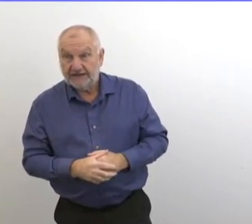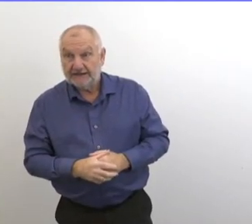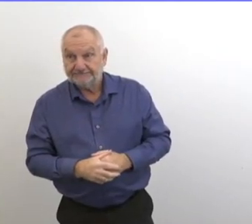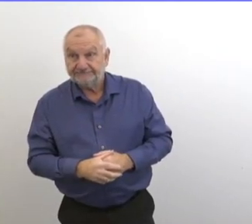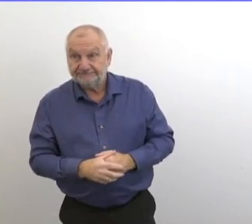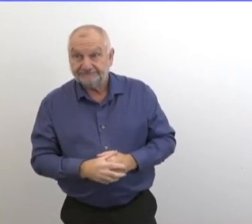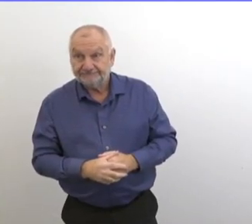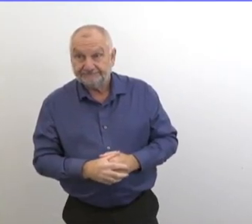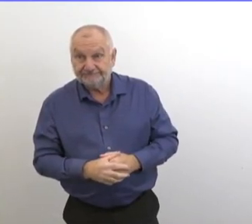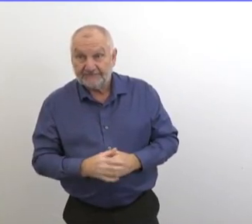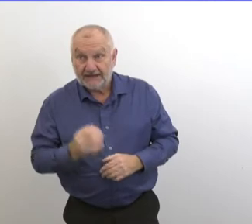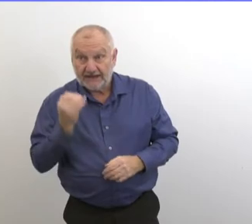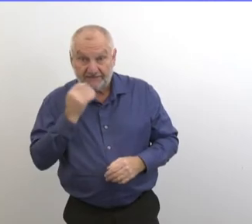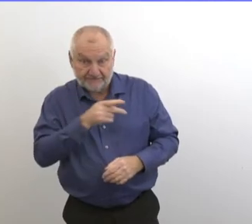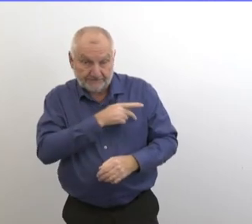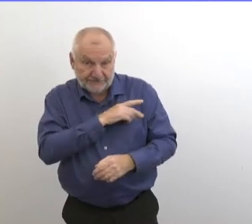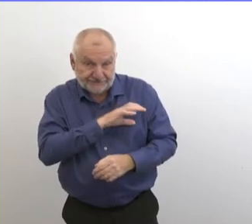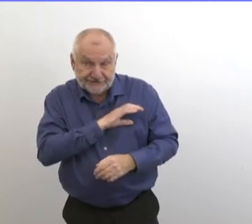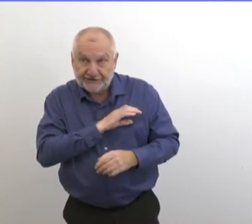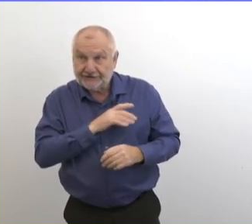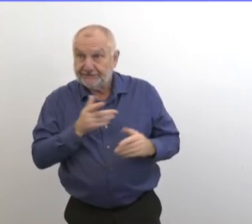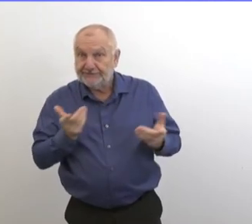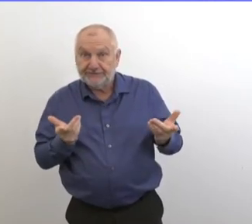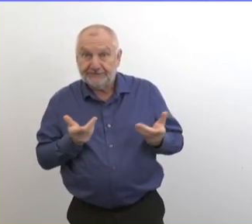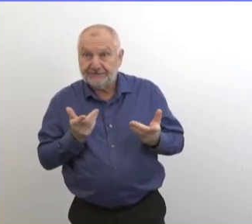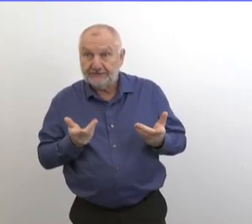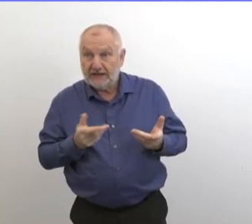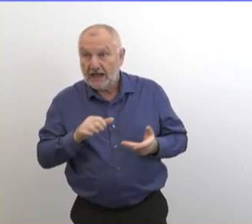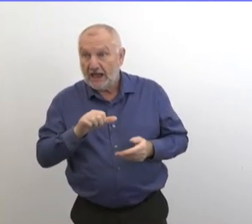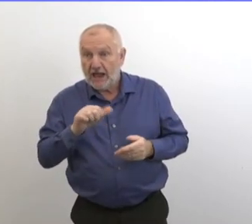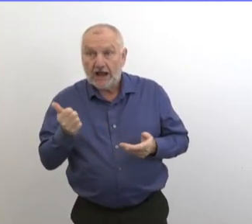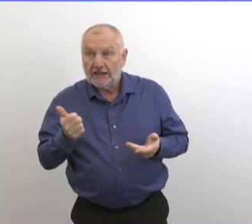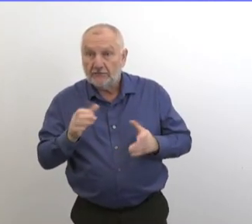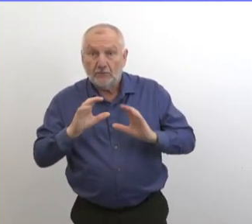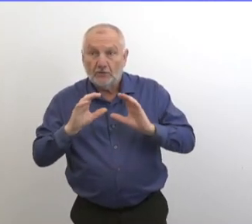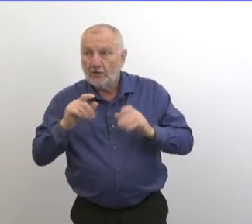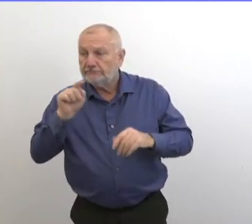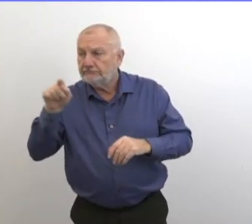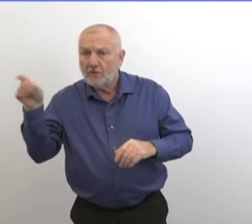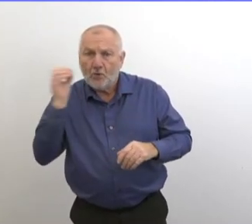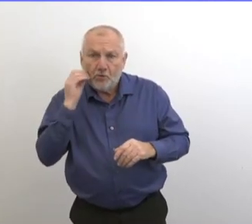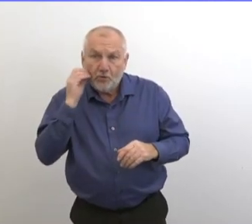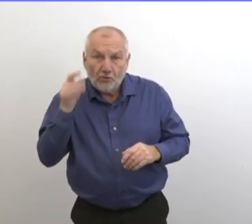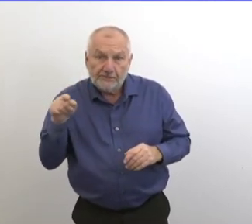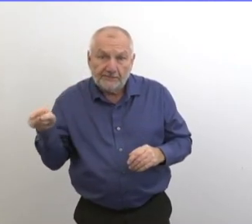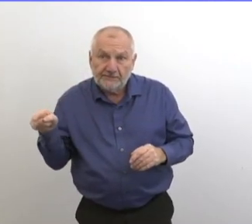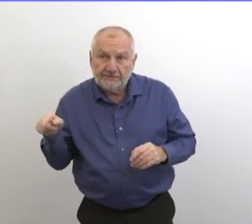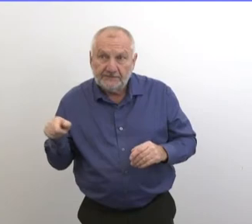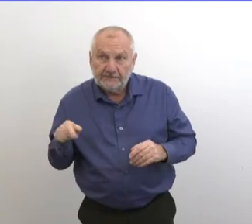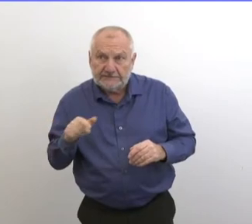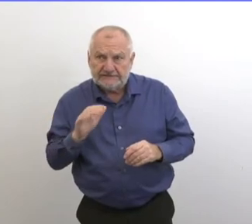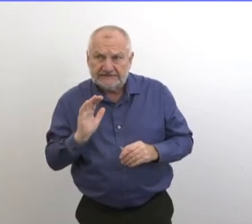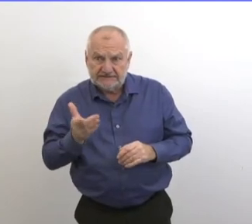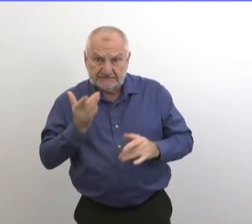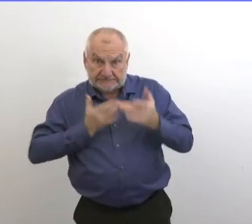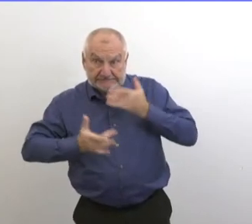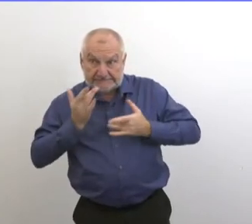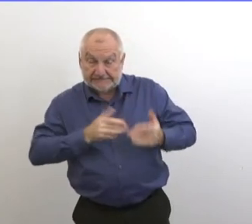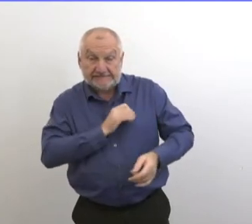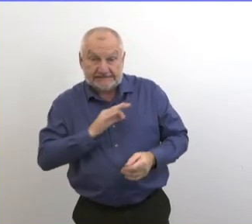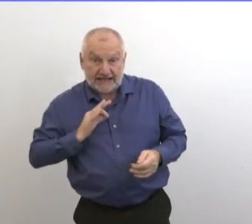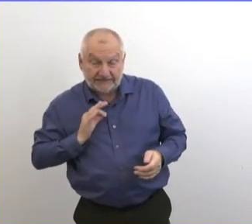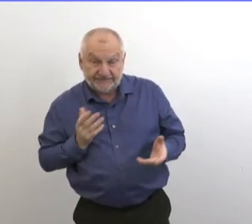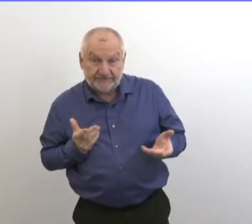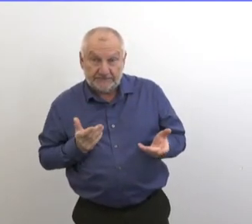there just aren't enough people. So I'm wondering, how will this address that issue? Because it seems like it's just a bid or an effort to